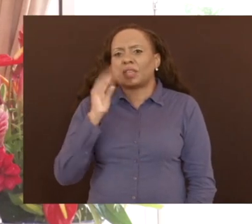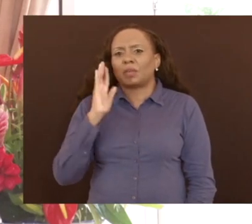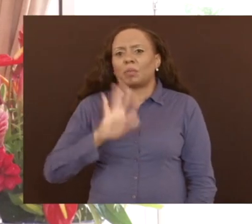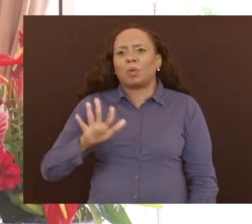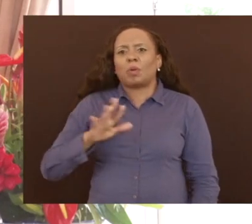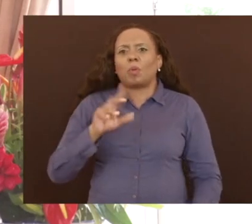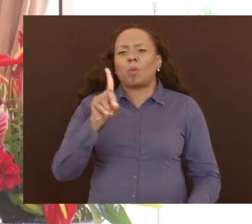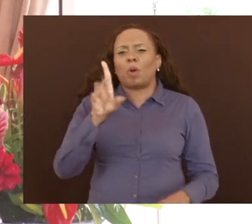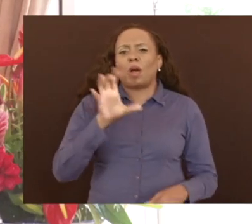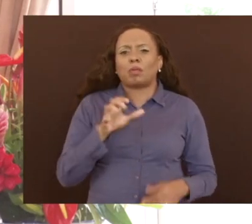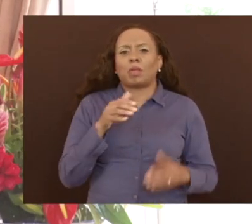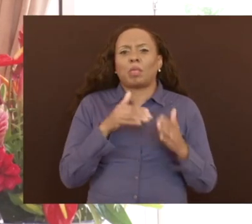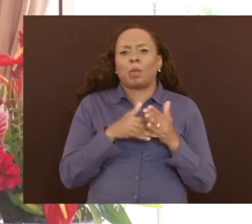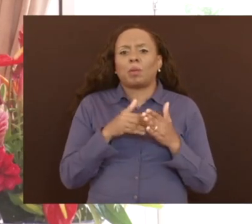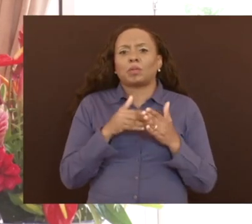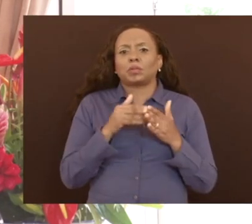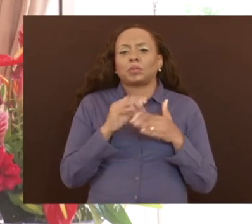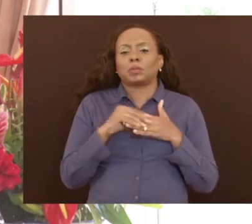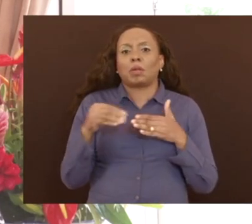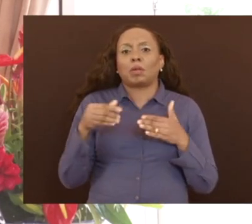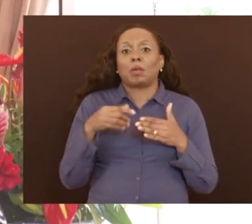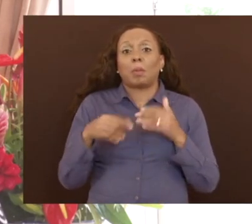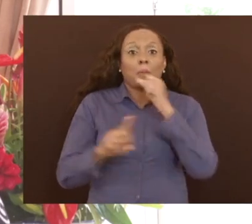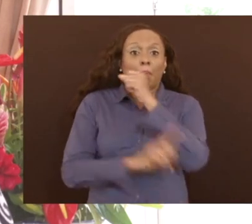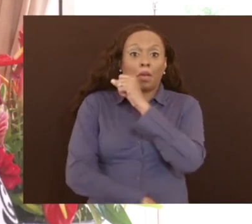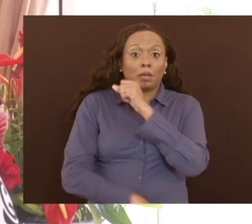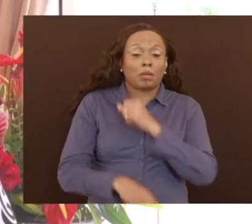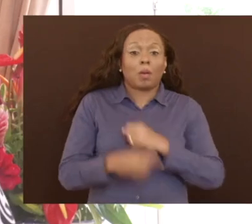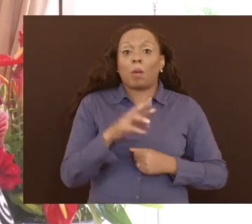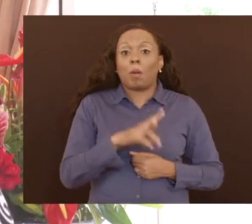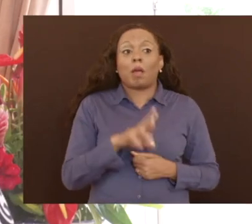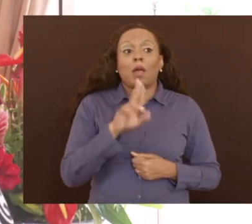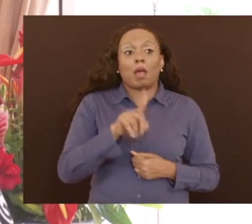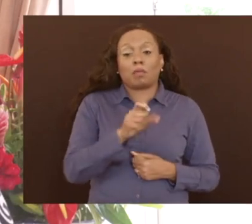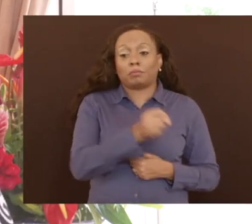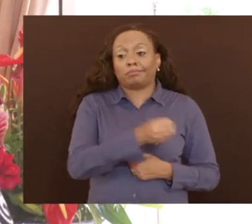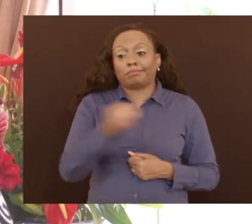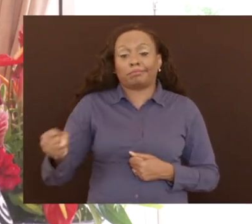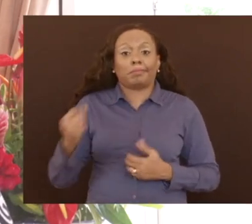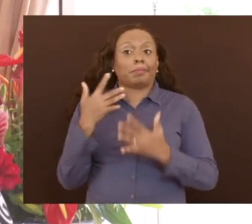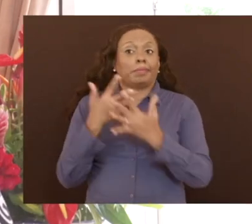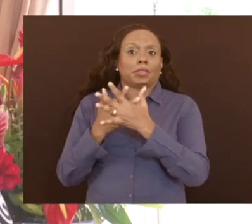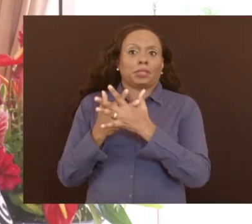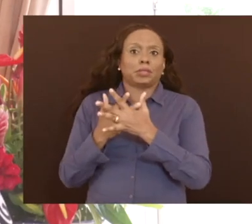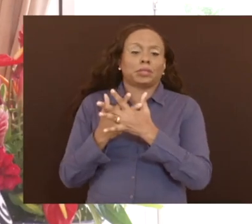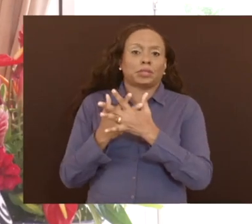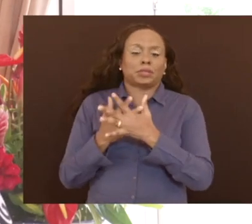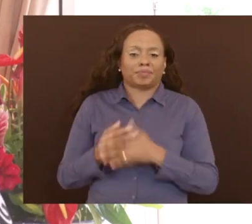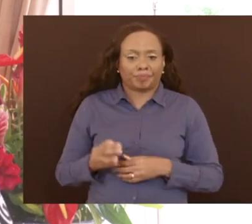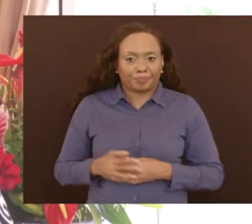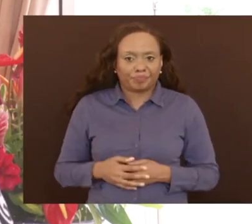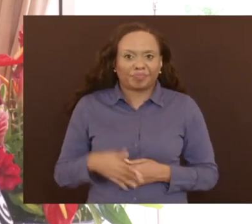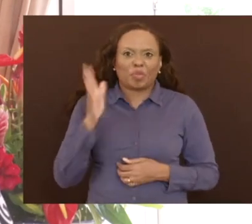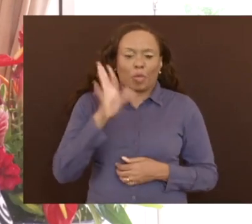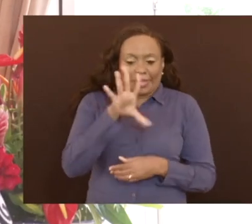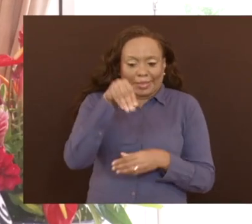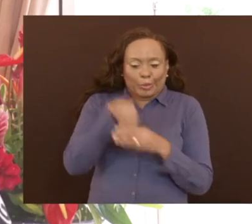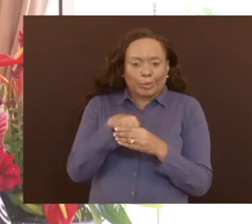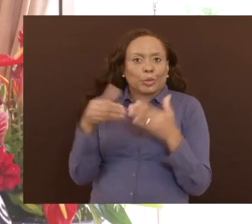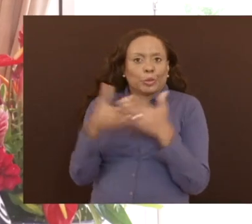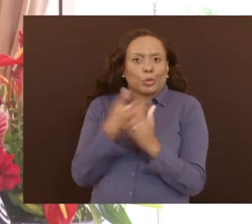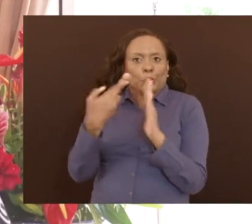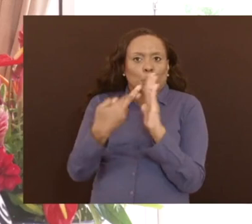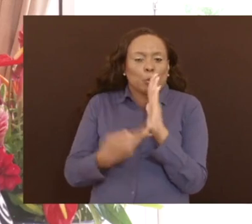a maximum of 2 years in prison. Those will be done initially in the directive to cover us immediately, but there will